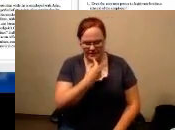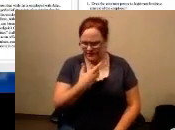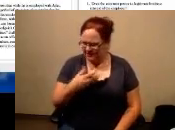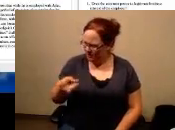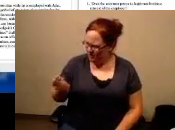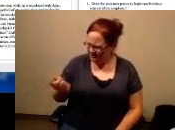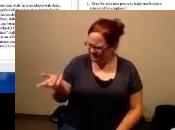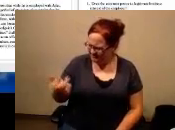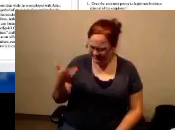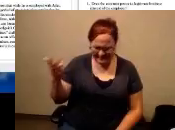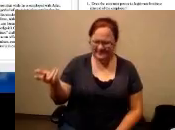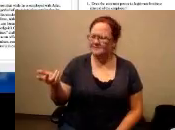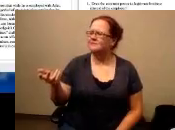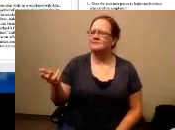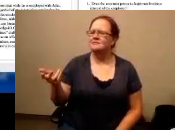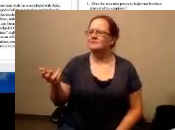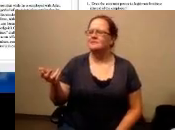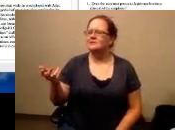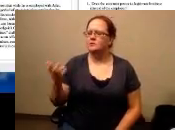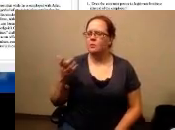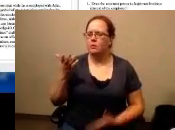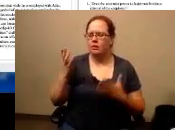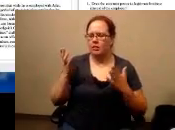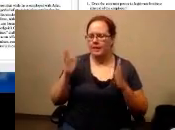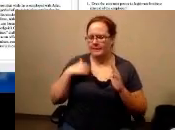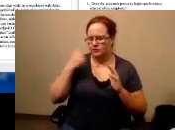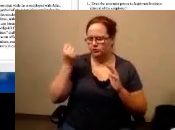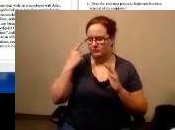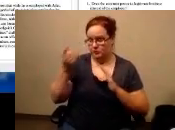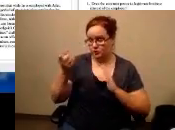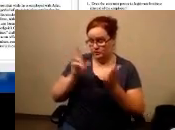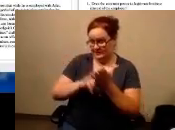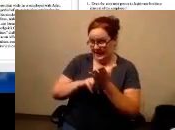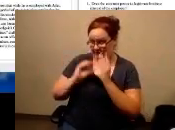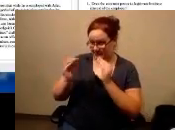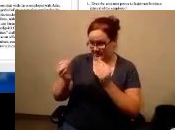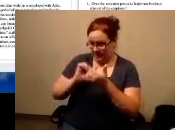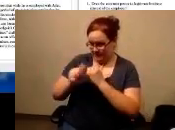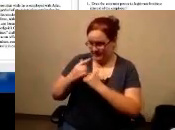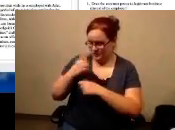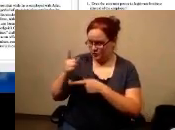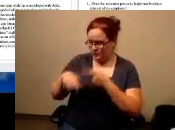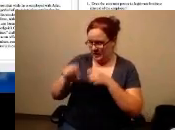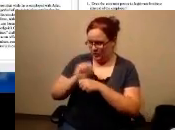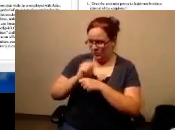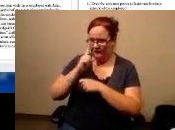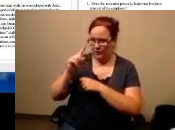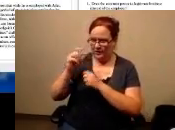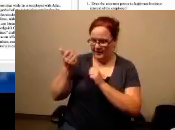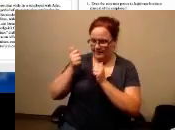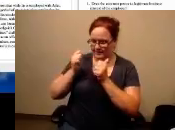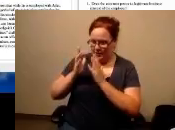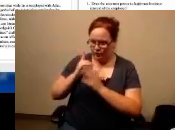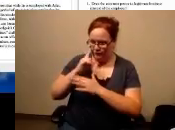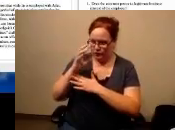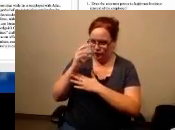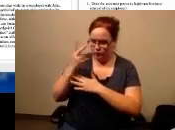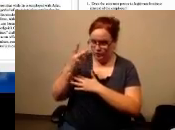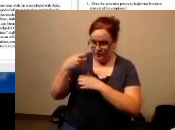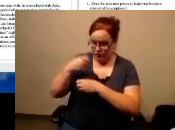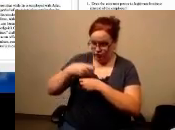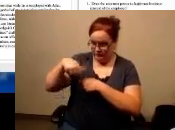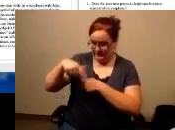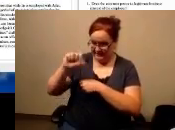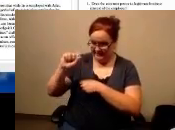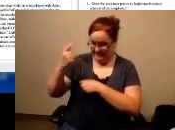what? So let me get this right. You sign a non-compete that says you can't work for a competitor for 2 years in Sedgwick County.